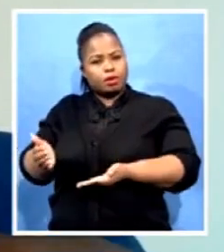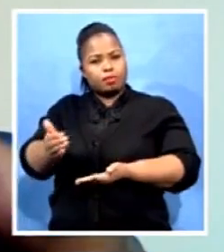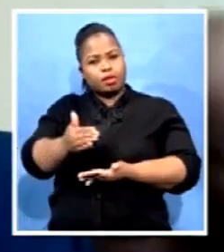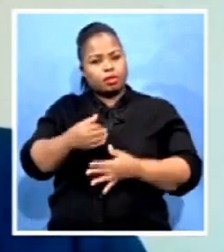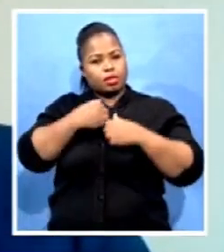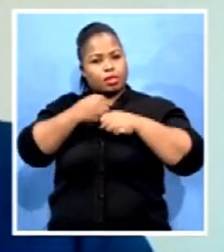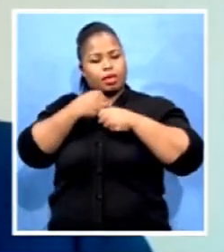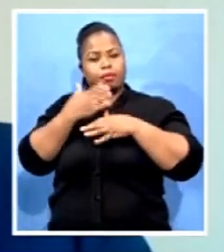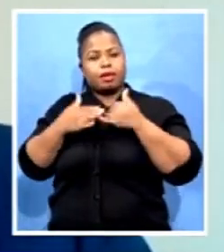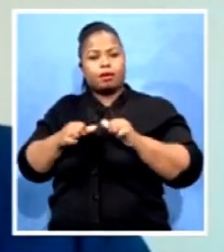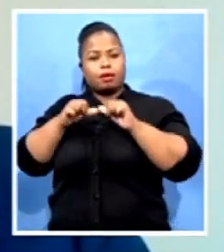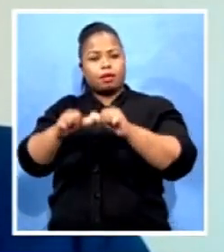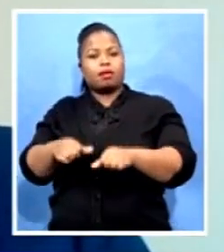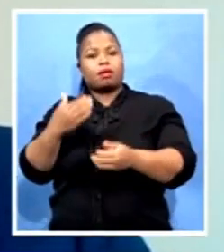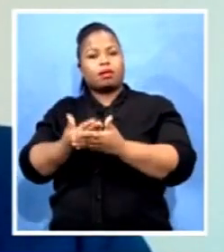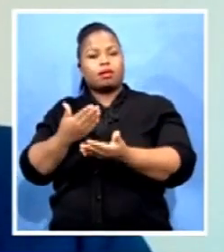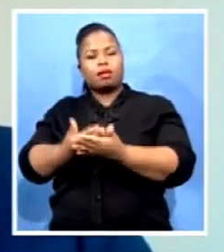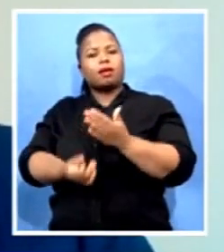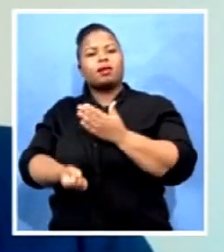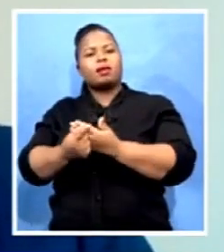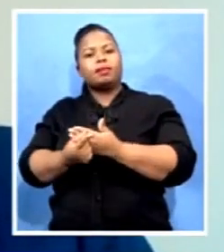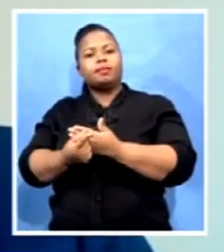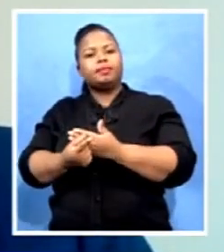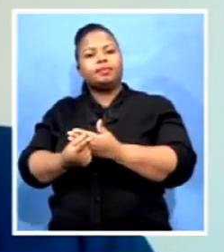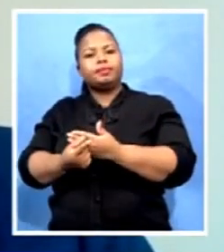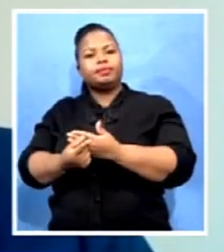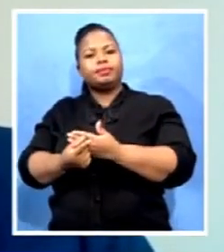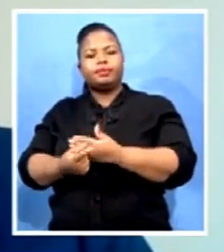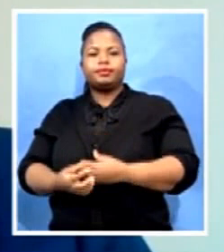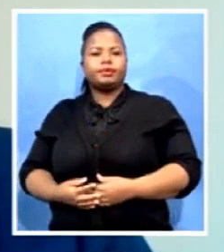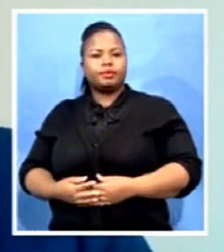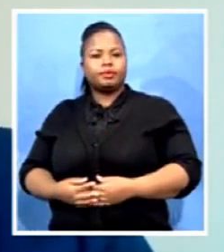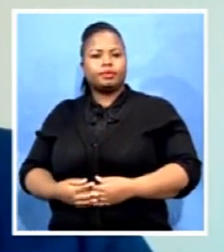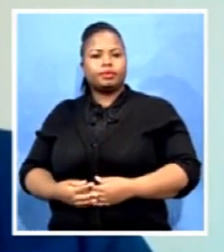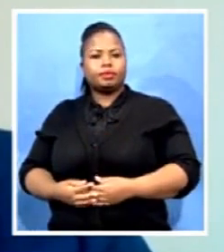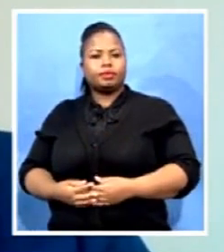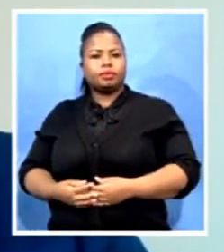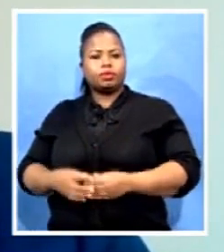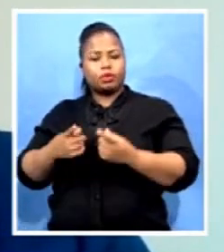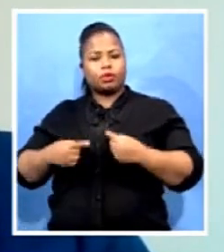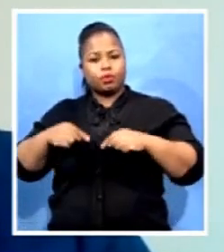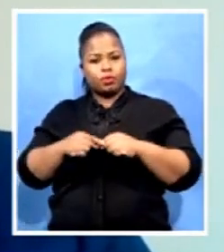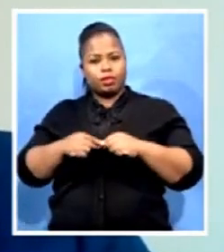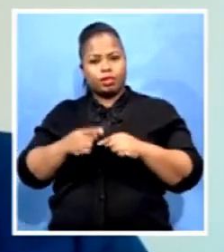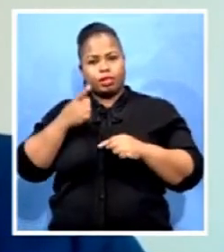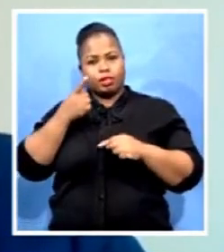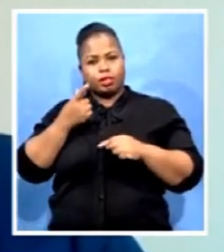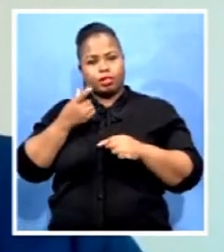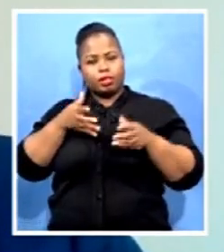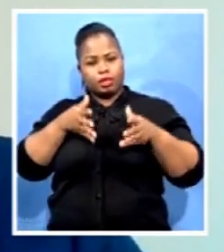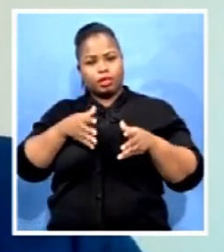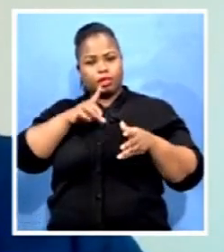have done something on the DM Foundation is that we have constructed a website